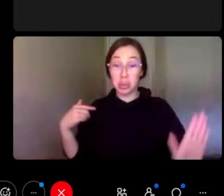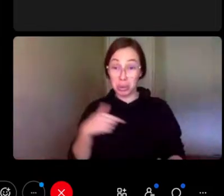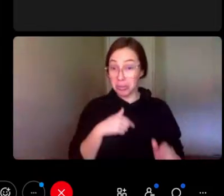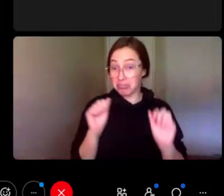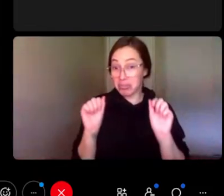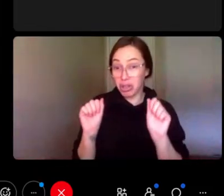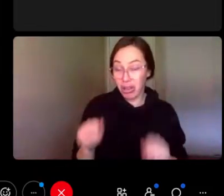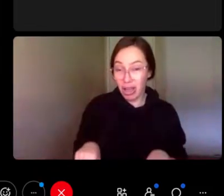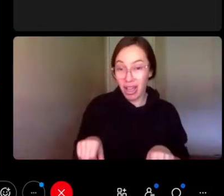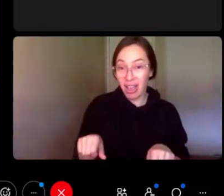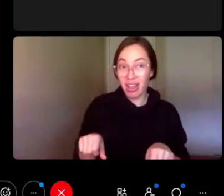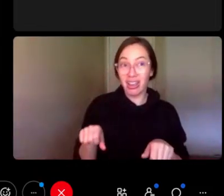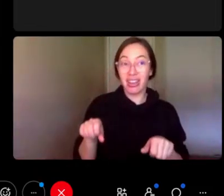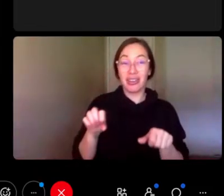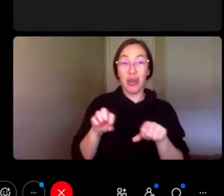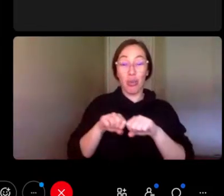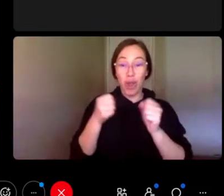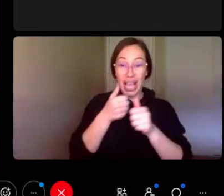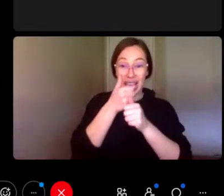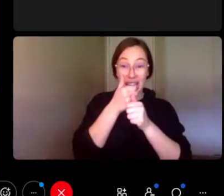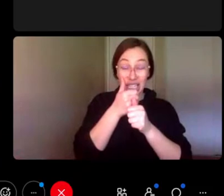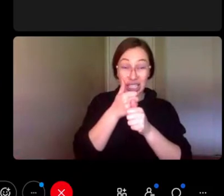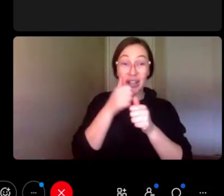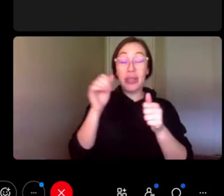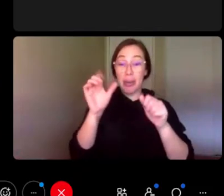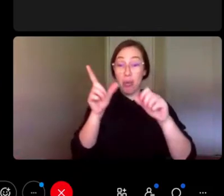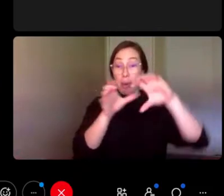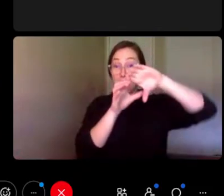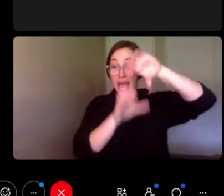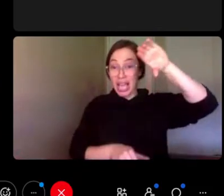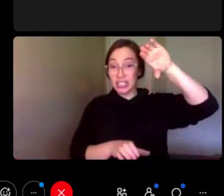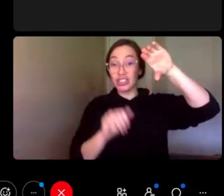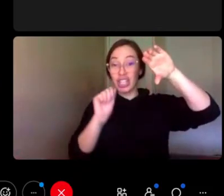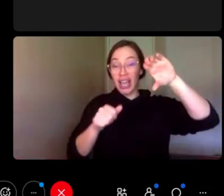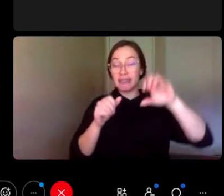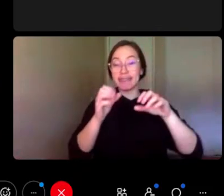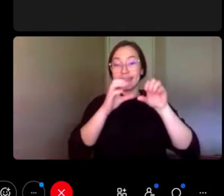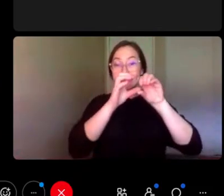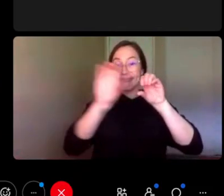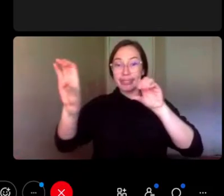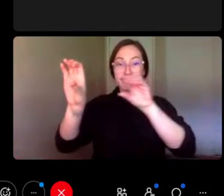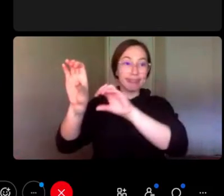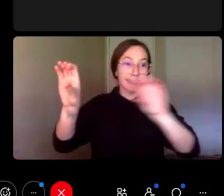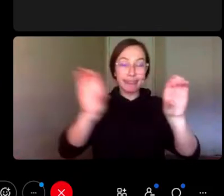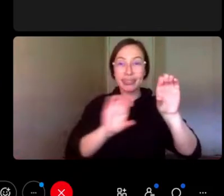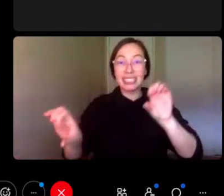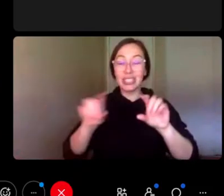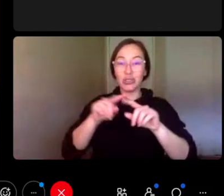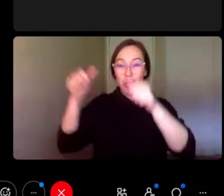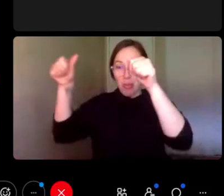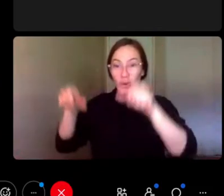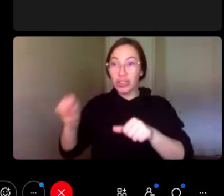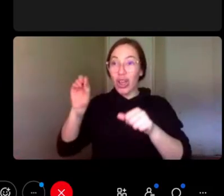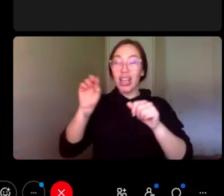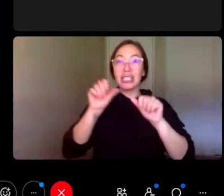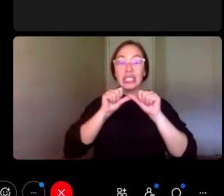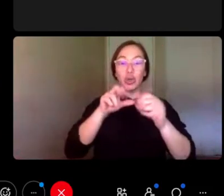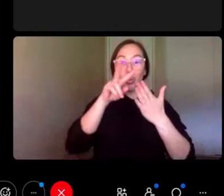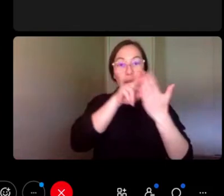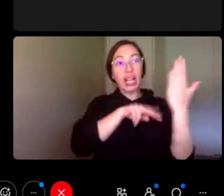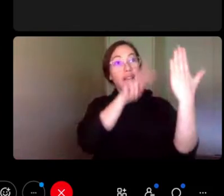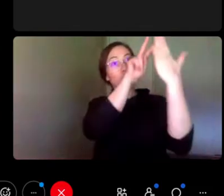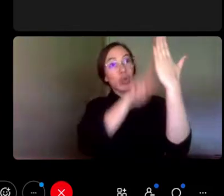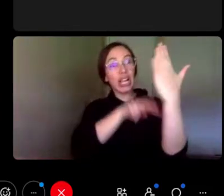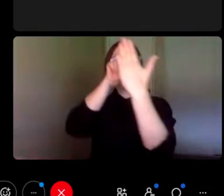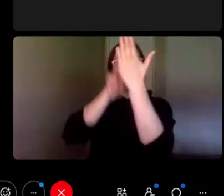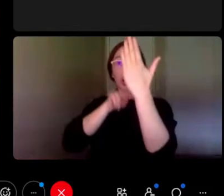actually break each one of these passages into an individual poster so it's continuing reading. So that at